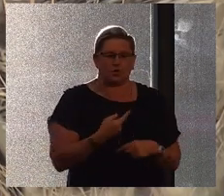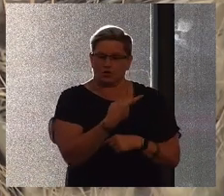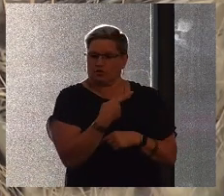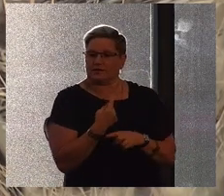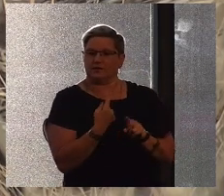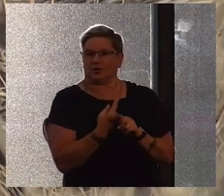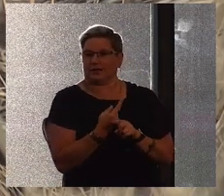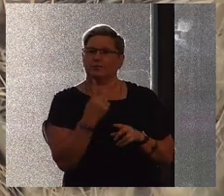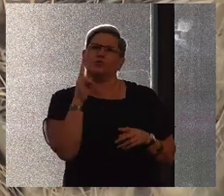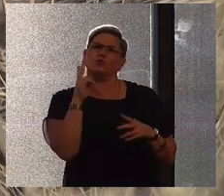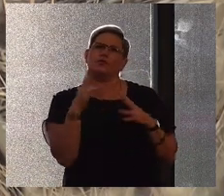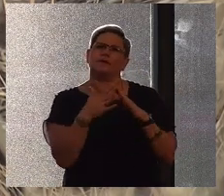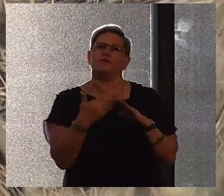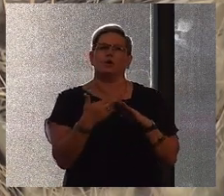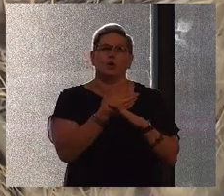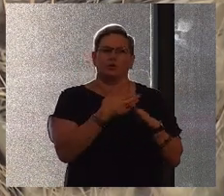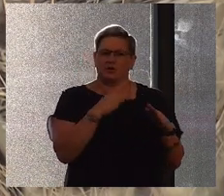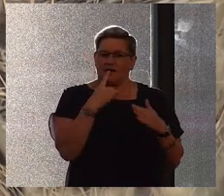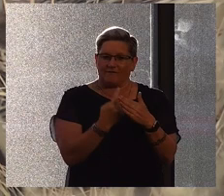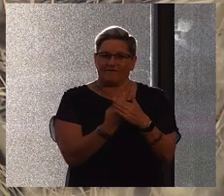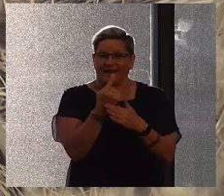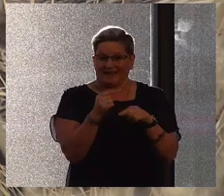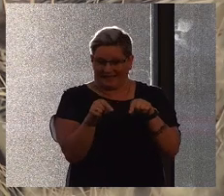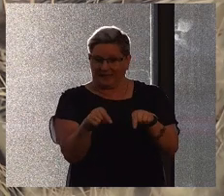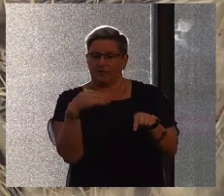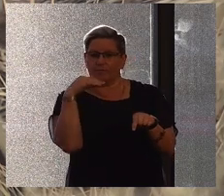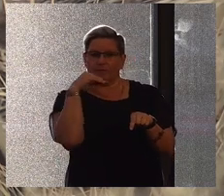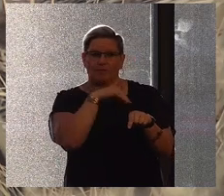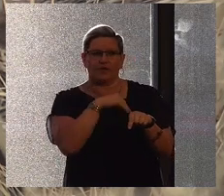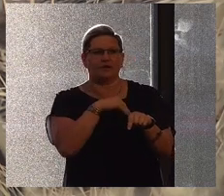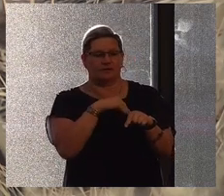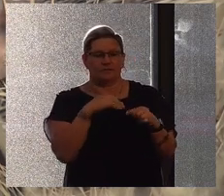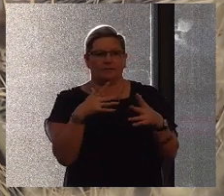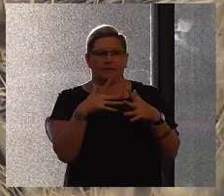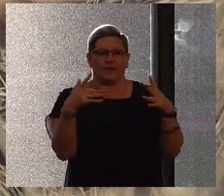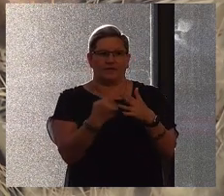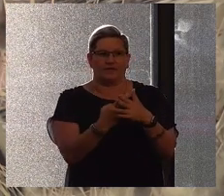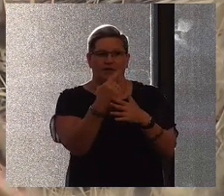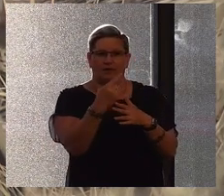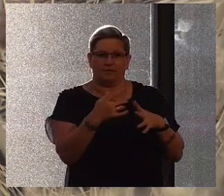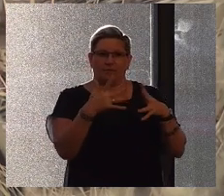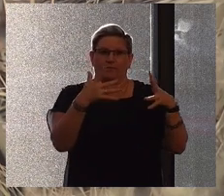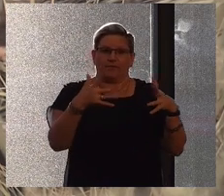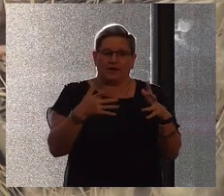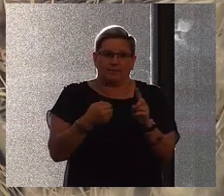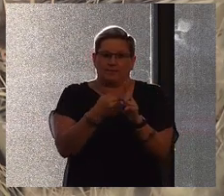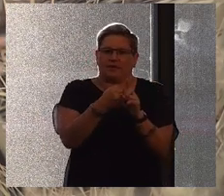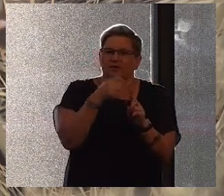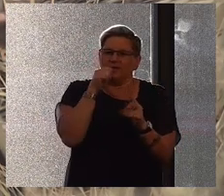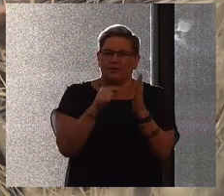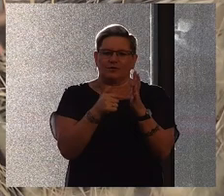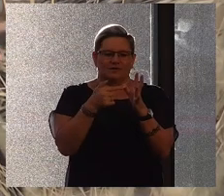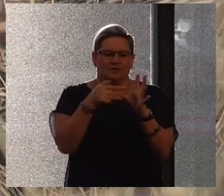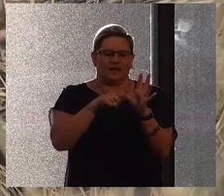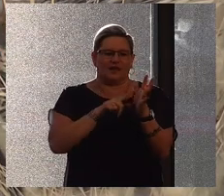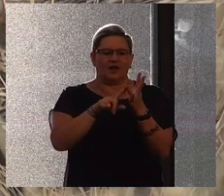talking about 2 weeks ago. There was a pretty significant event happening in Melbourne. You could say there was a big hype behind, I don't know if you've heard of her before, Taylor